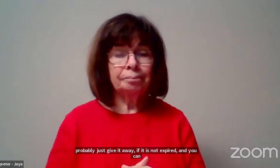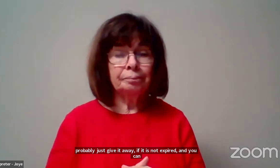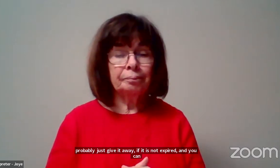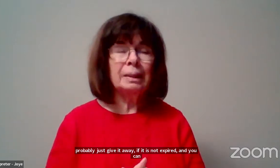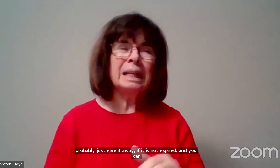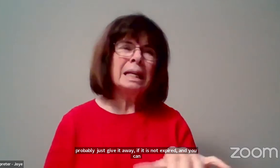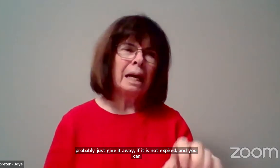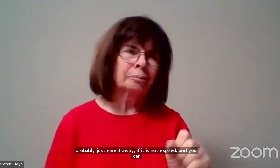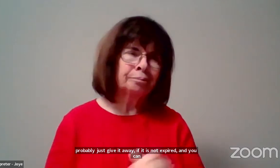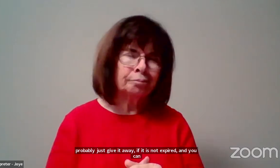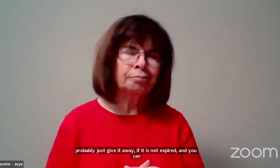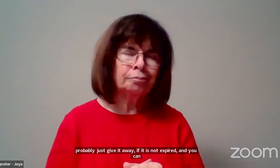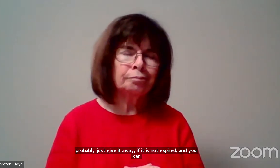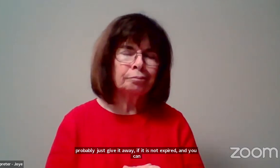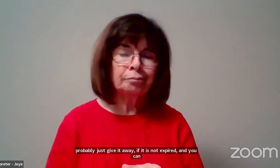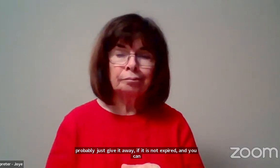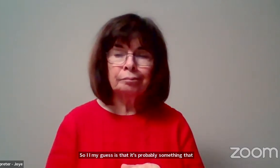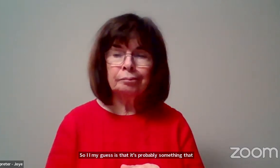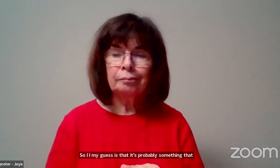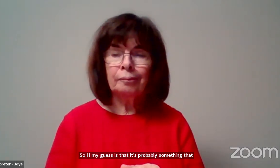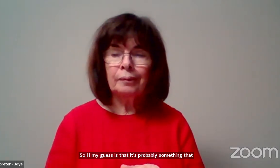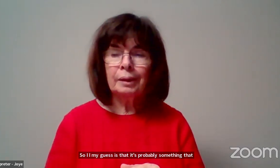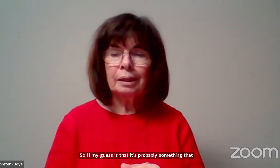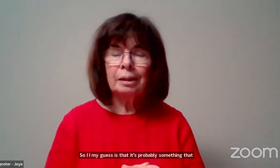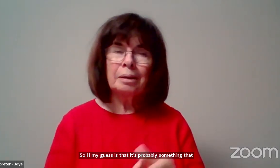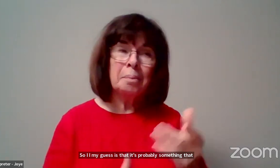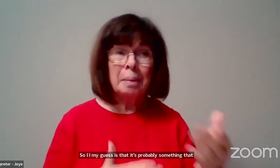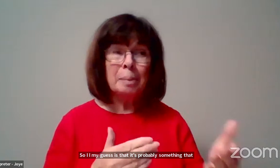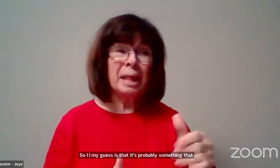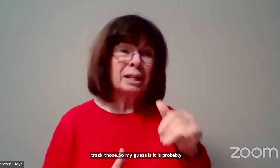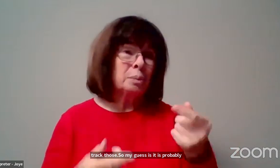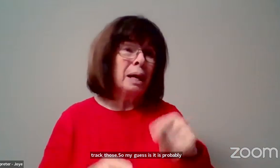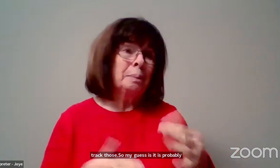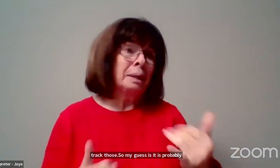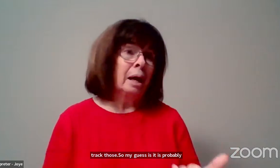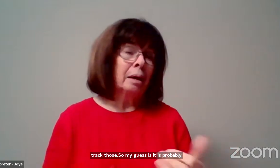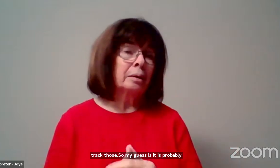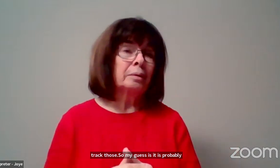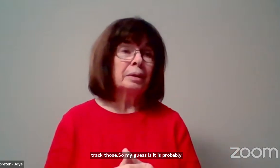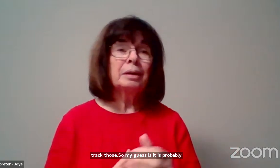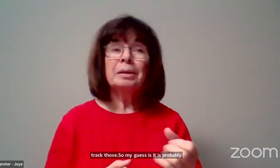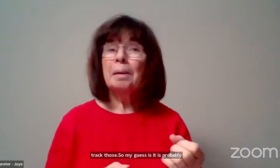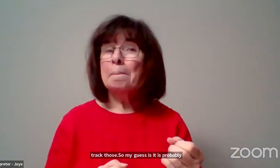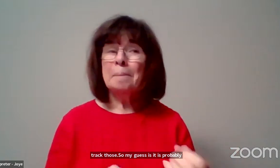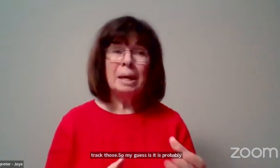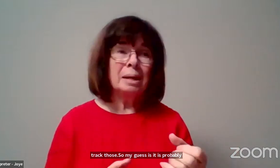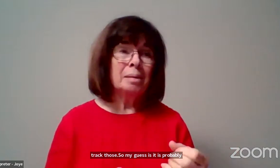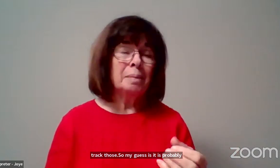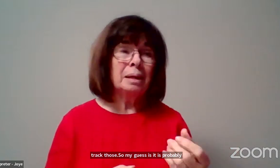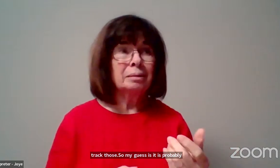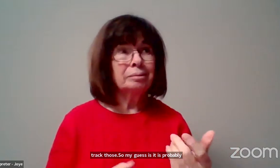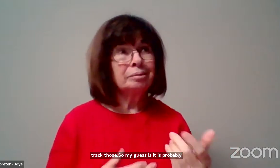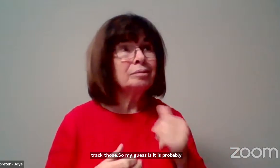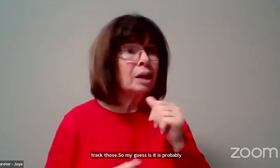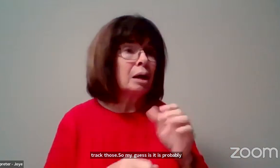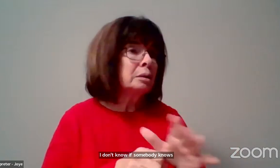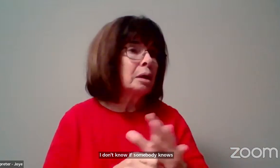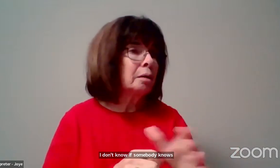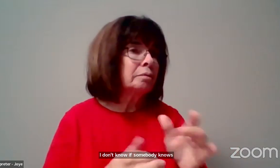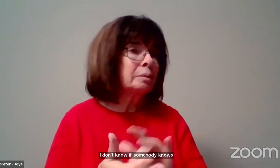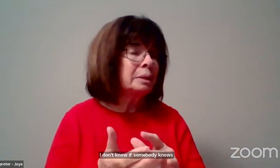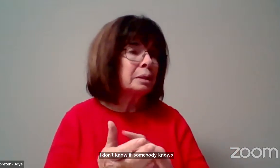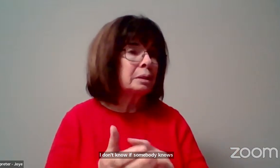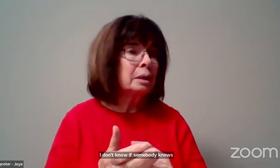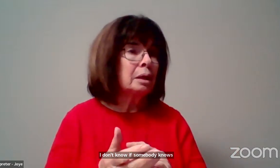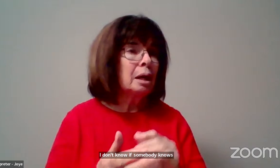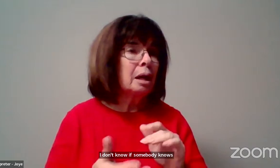yeah, so this might be, a moment that we're in right now where there are quite a few shortages, but definitely trying to reach